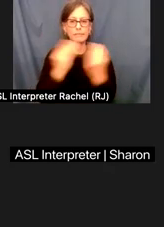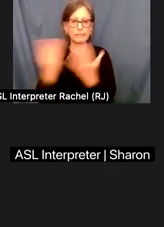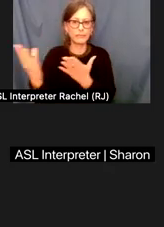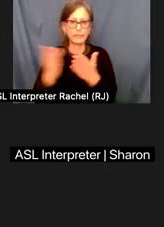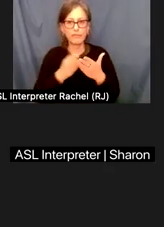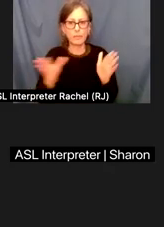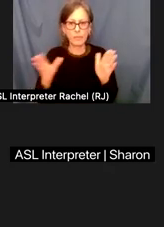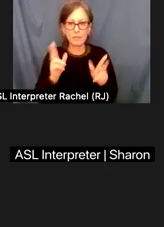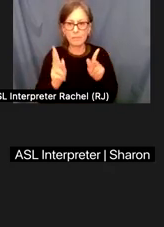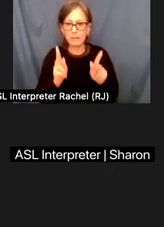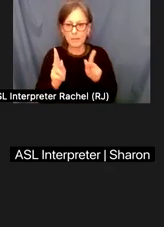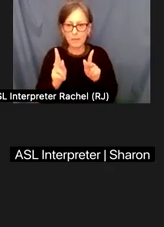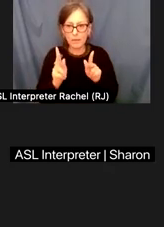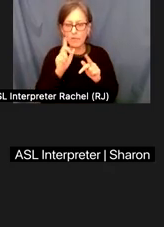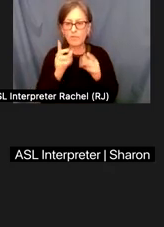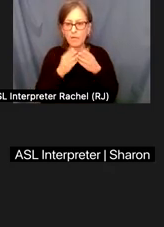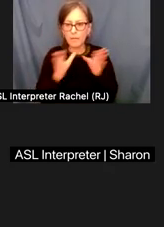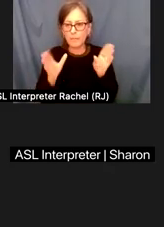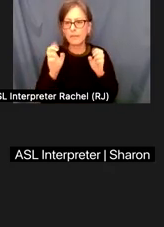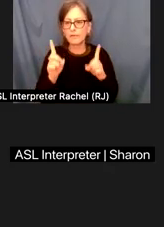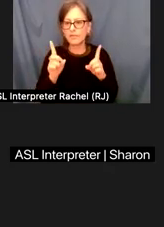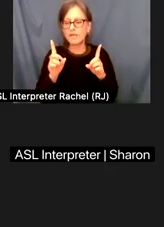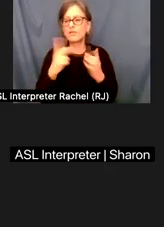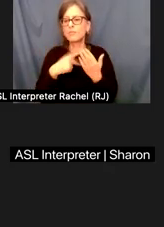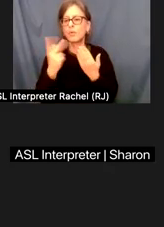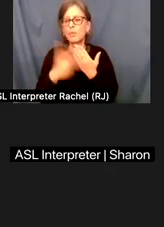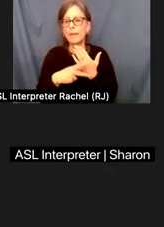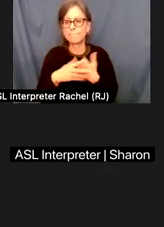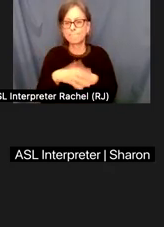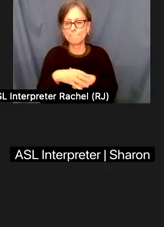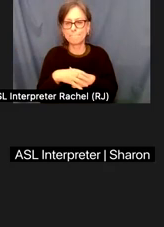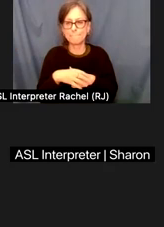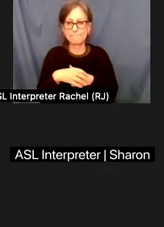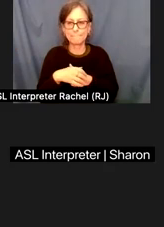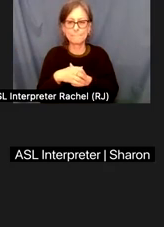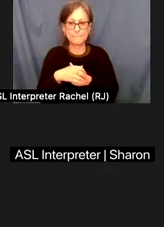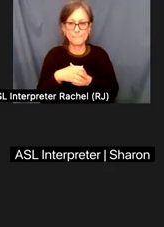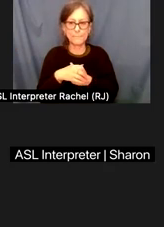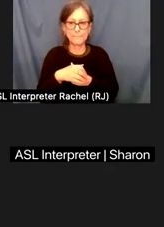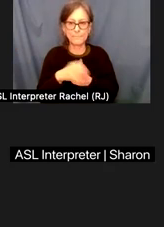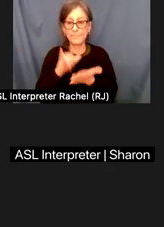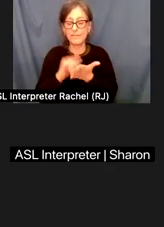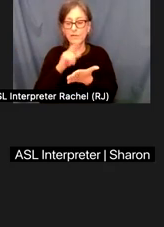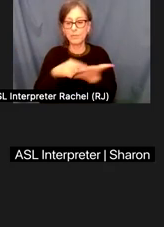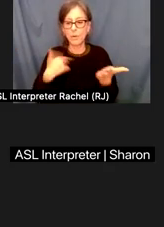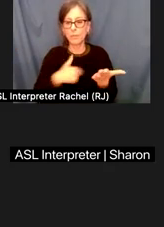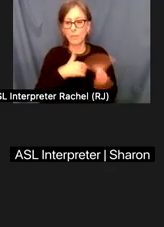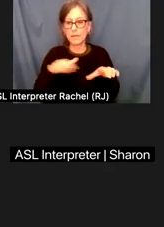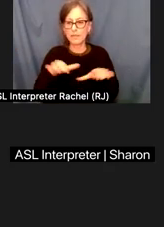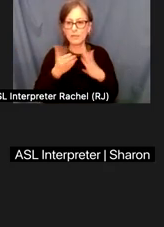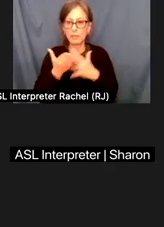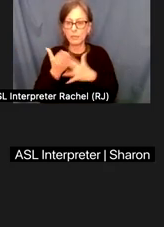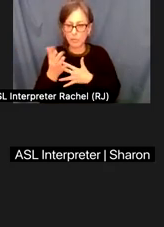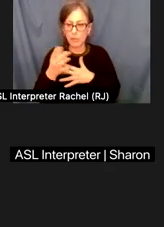through the public education programs we have, which large part is through what we do through the Earthquake